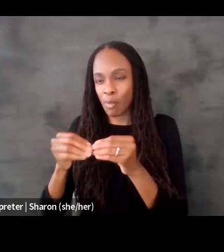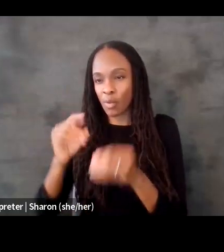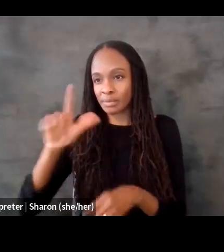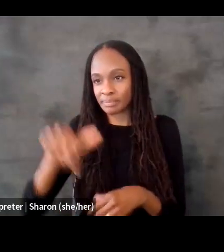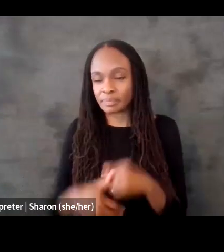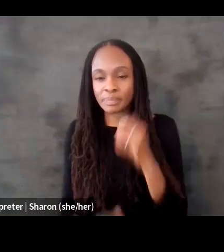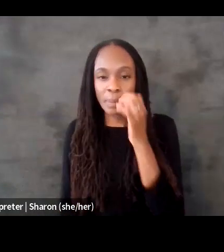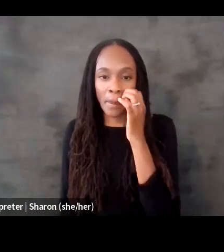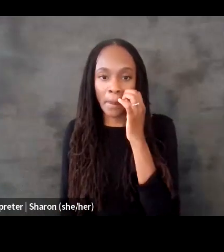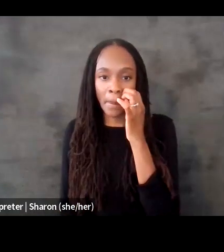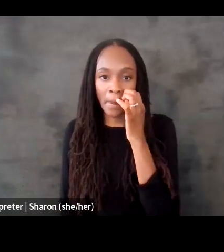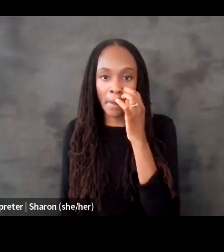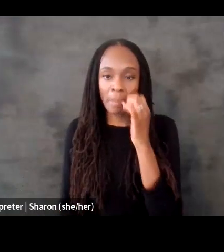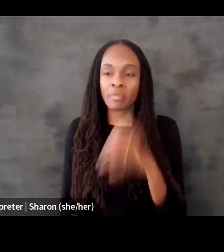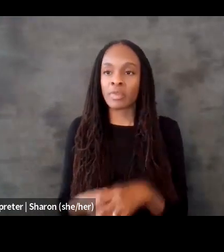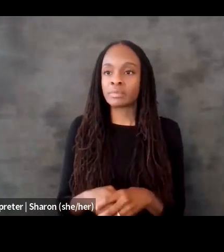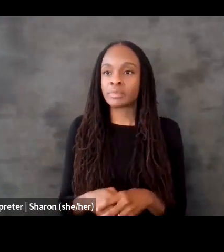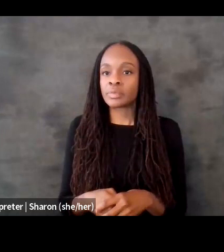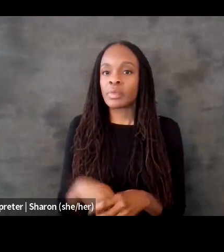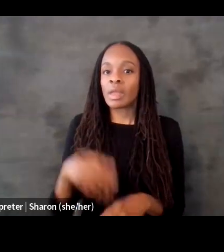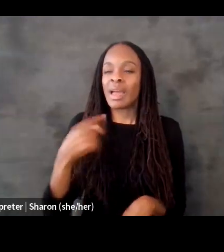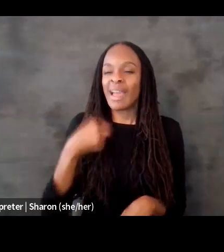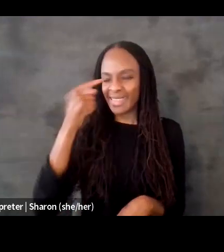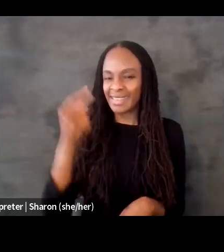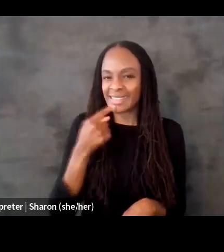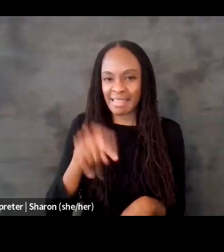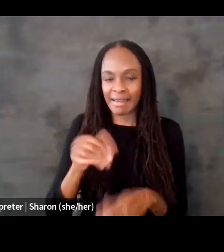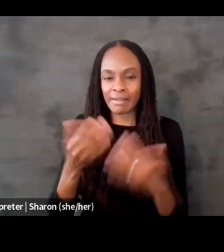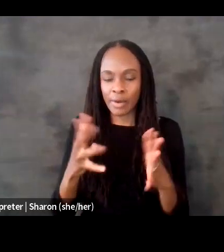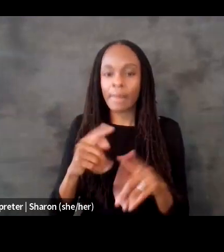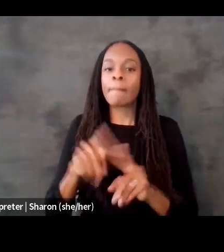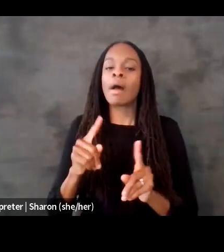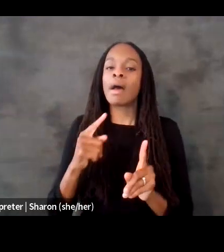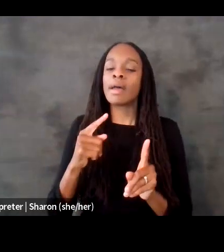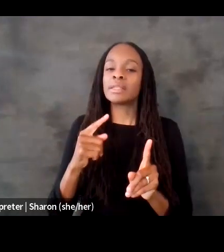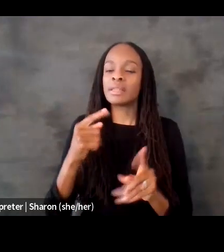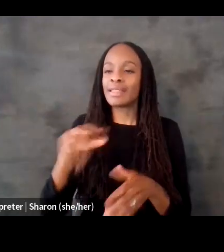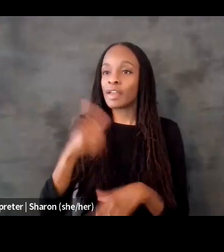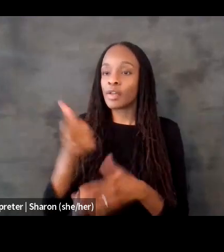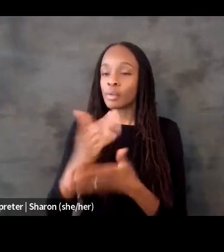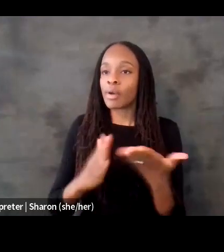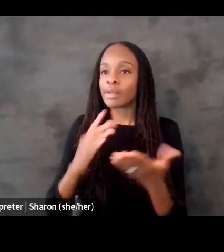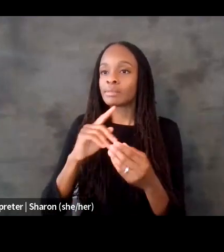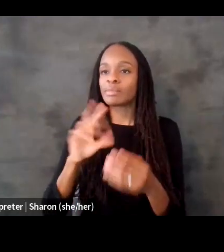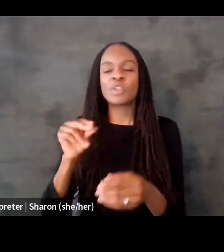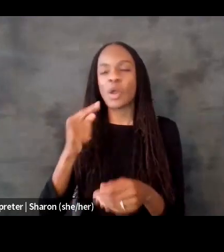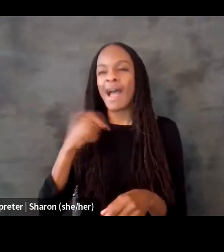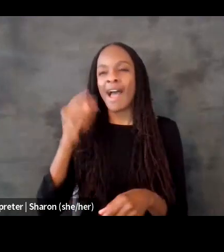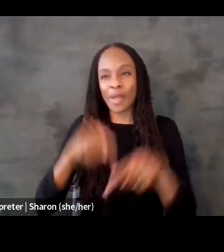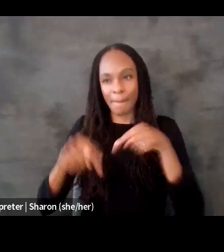The other piece, I think this one's redundant, is thinking about other barriers around, actually, I'll come back to that,